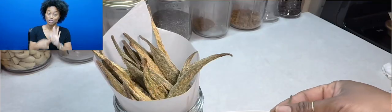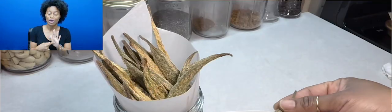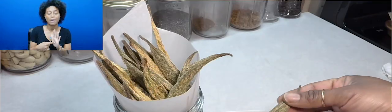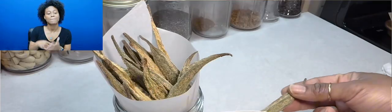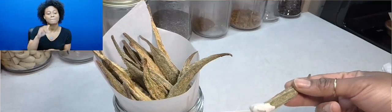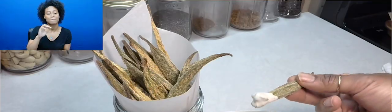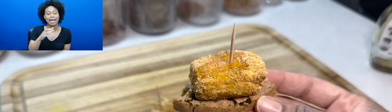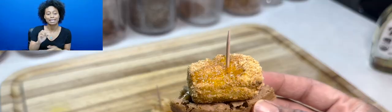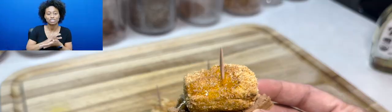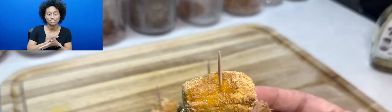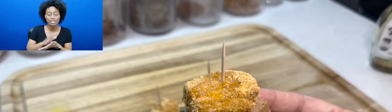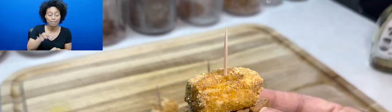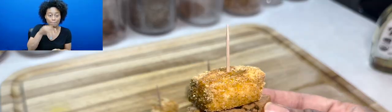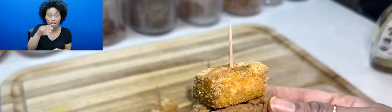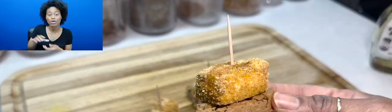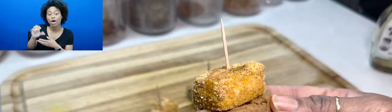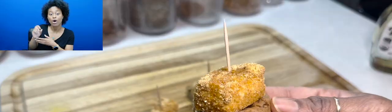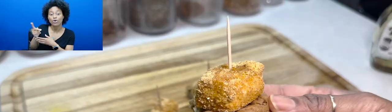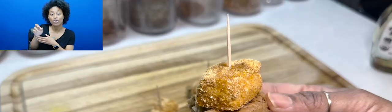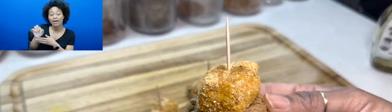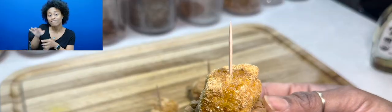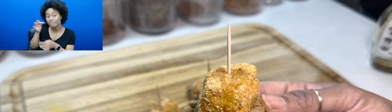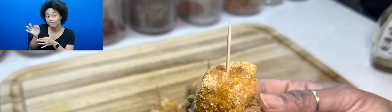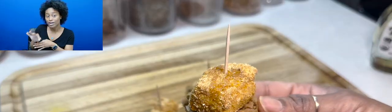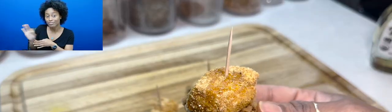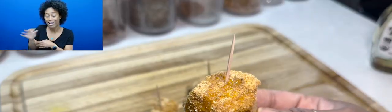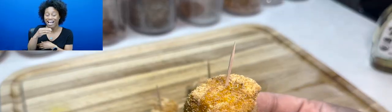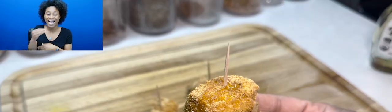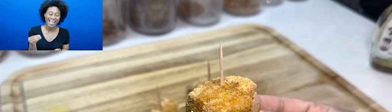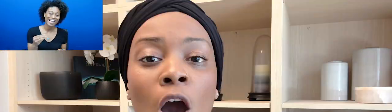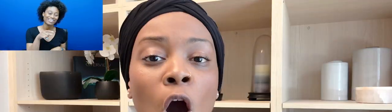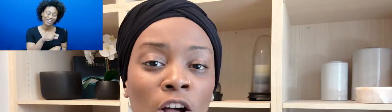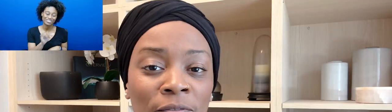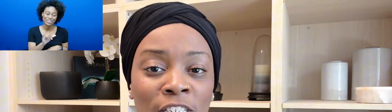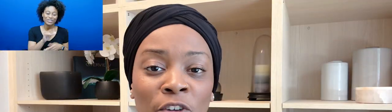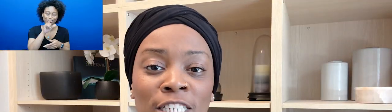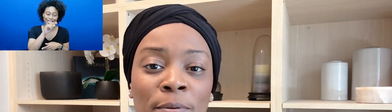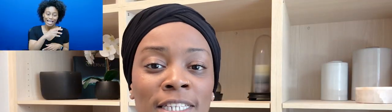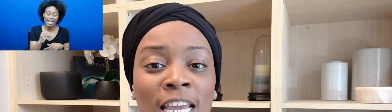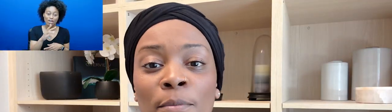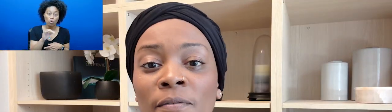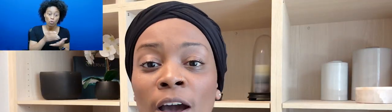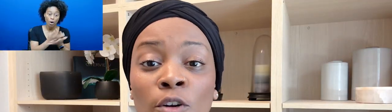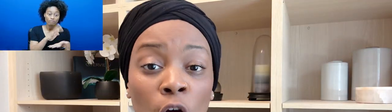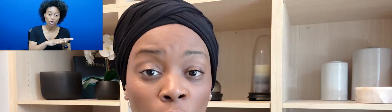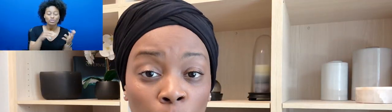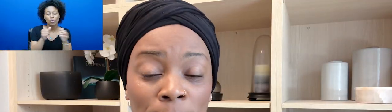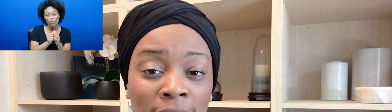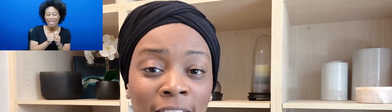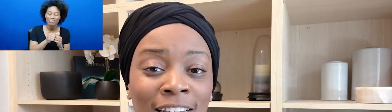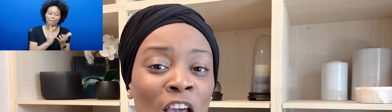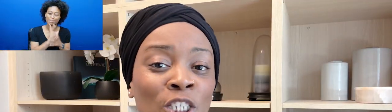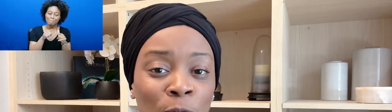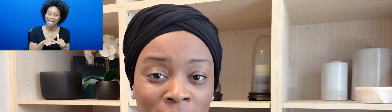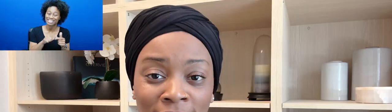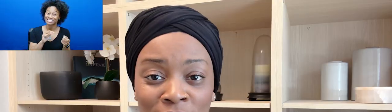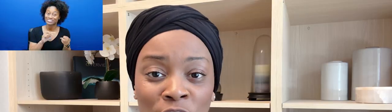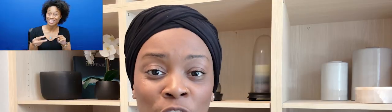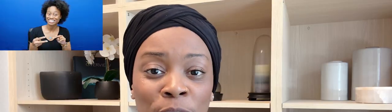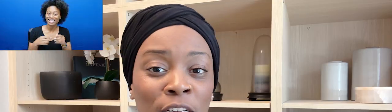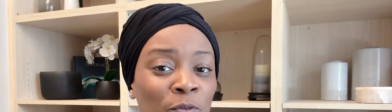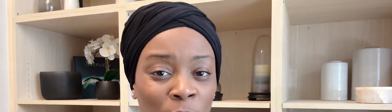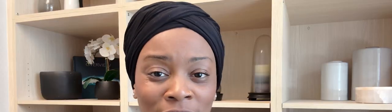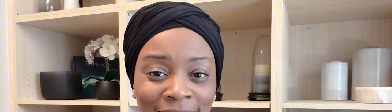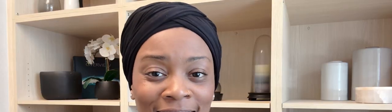okra fries, and chicken and waffles, all with a plant-based twist. All of these recipes can be found on our website, so check